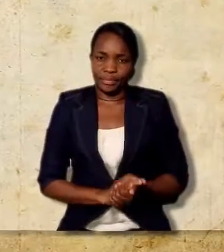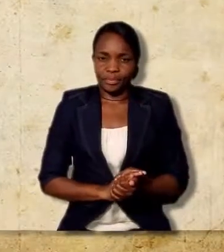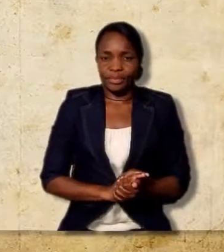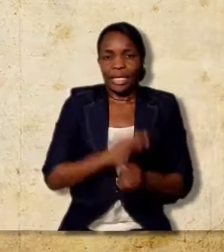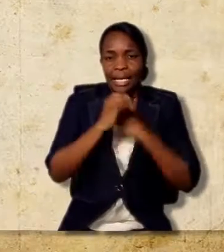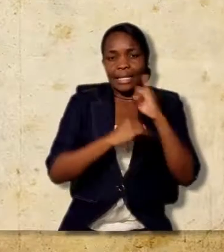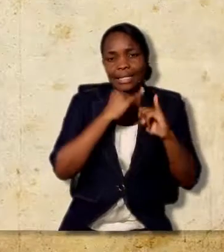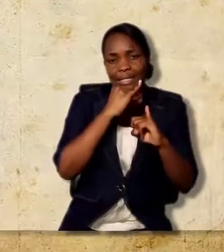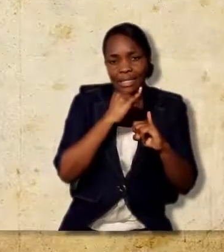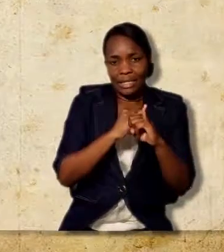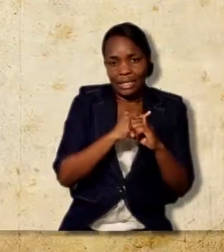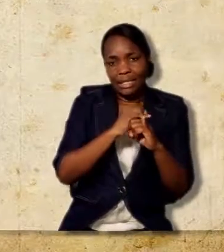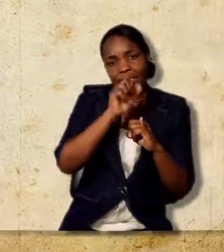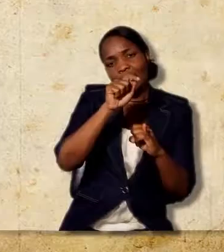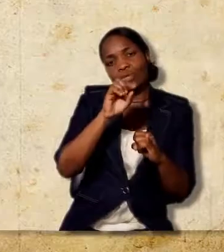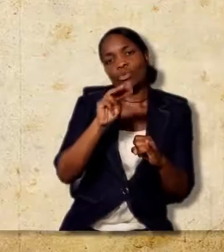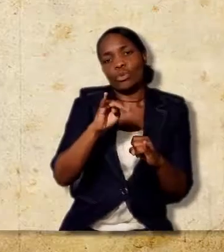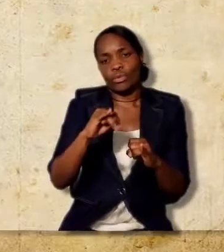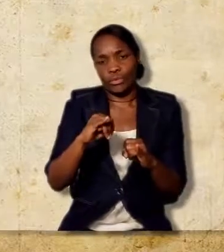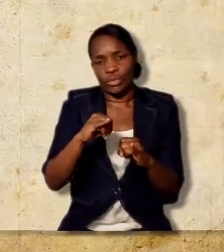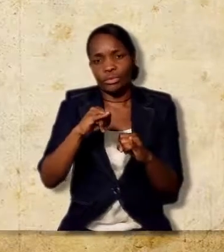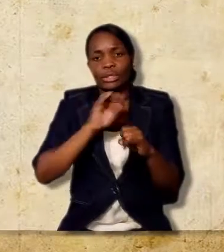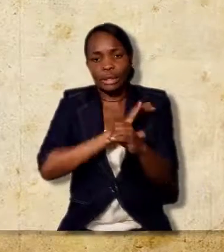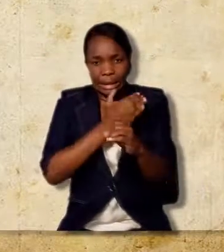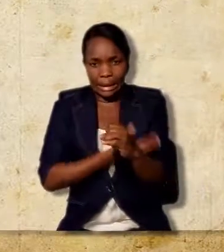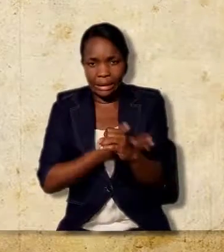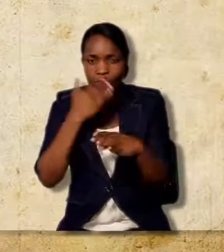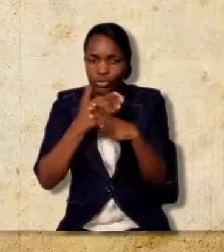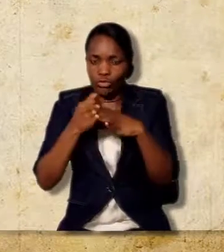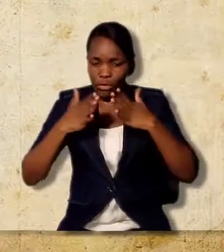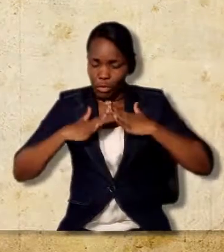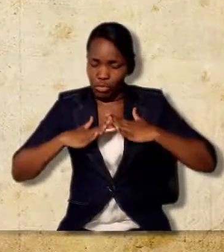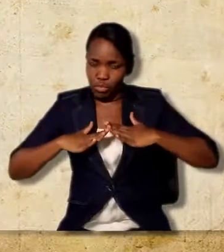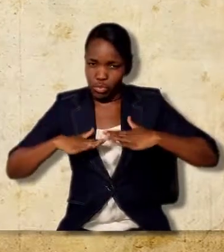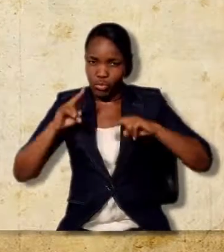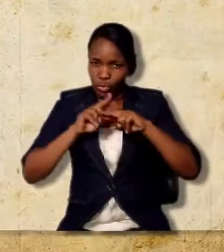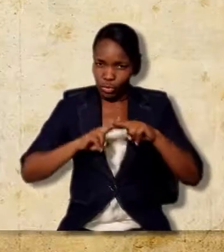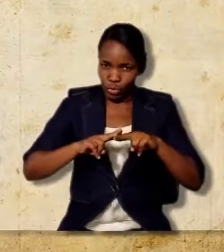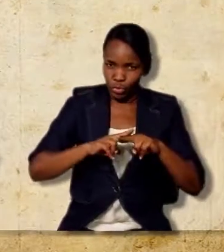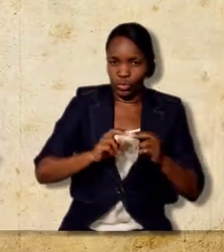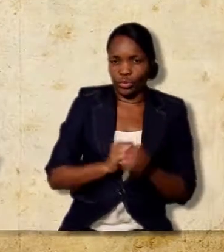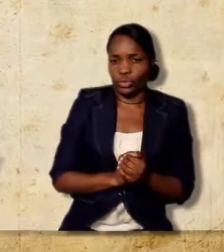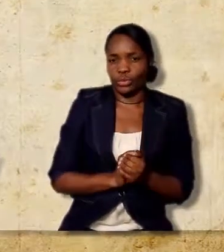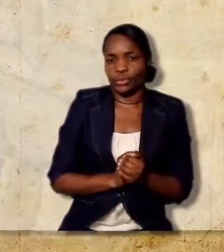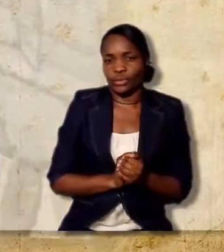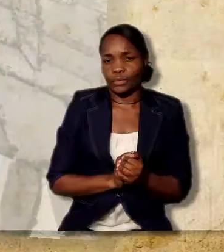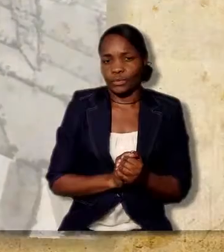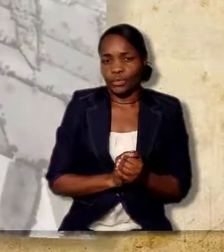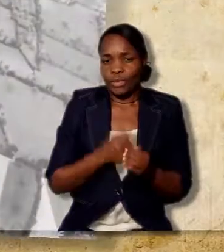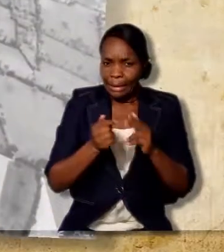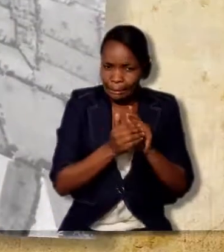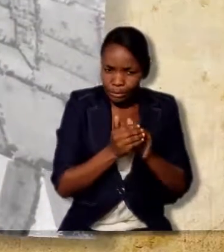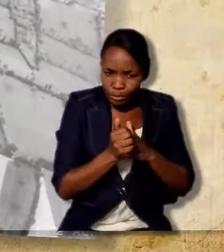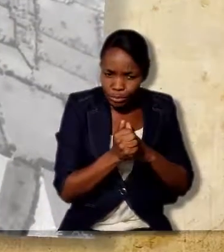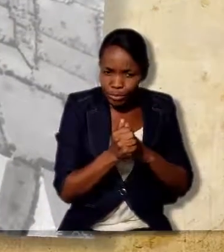The International Atomic Energy Authority works for the safe and peaceful use of atomic energy. It